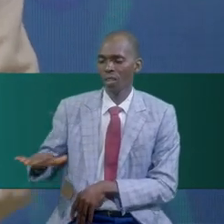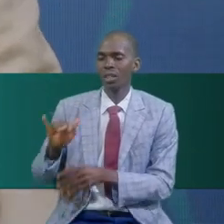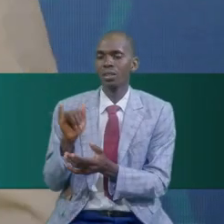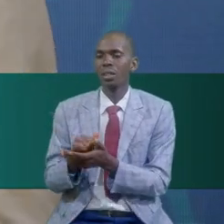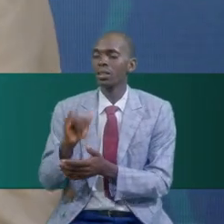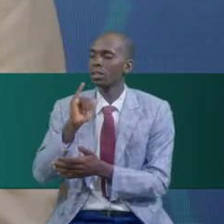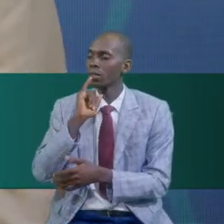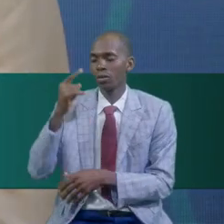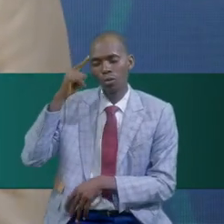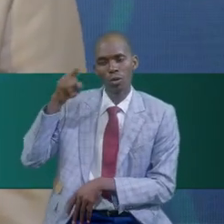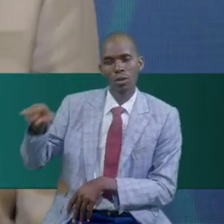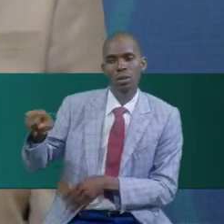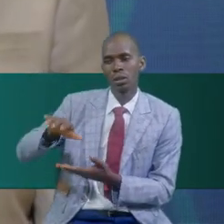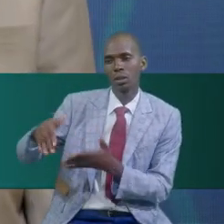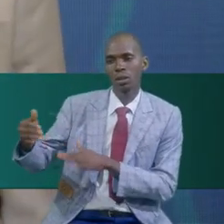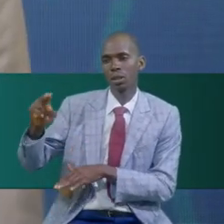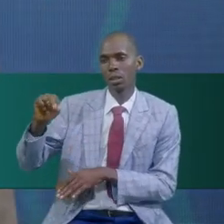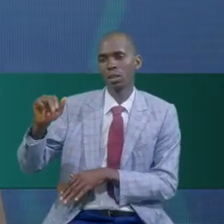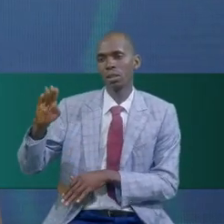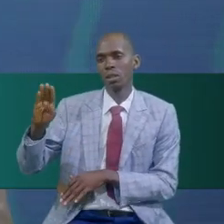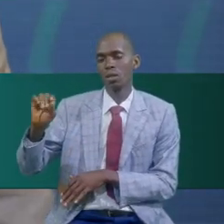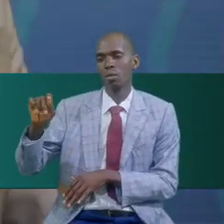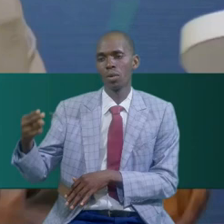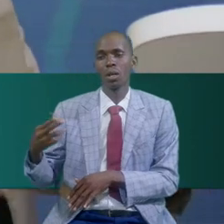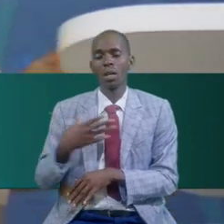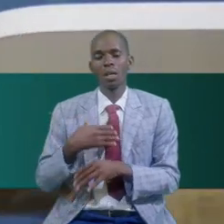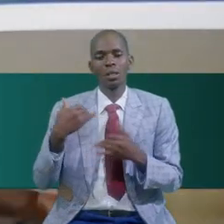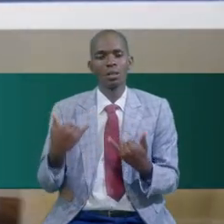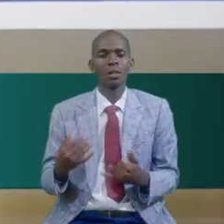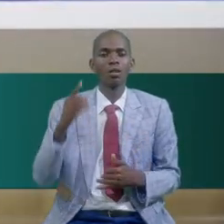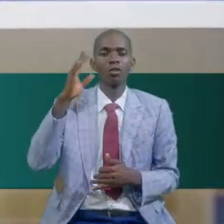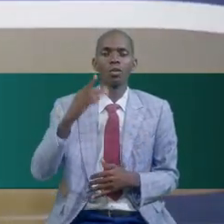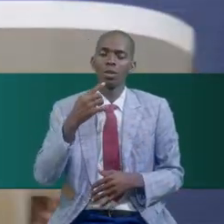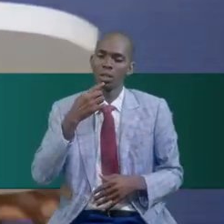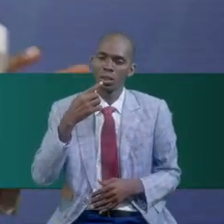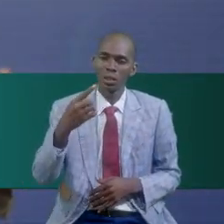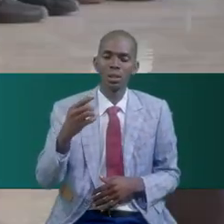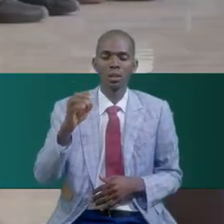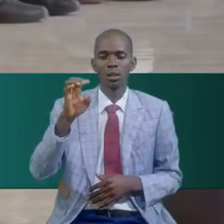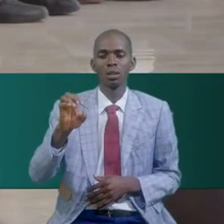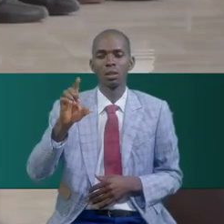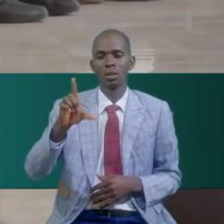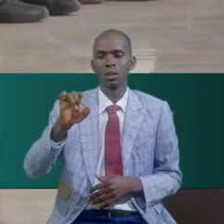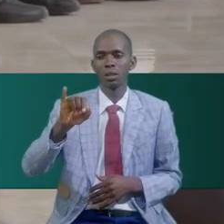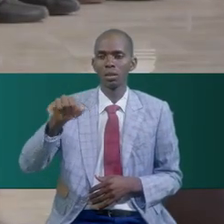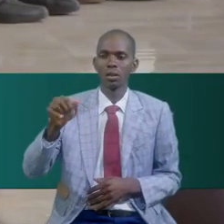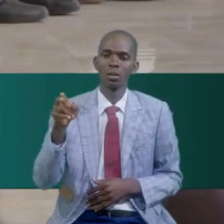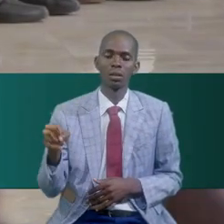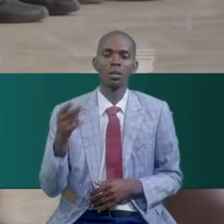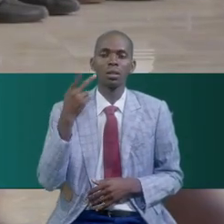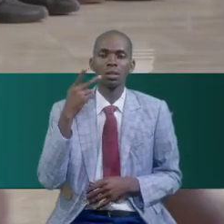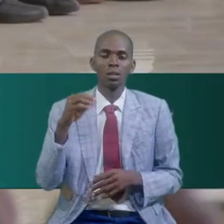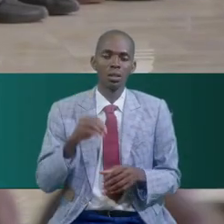Naboth. And God told Elijah. Look at now the continuation of the story in 1 Kings chapter 21,